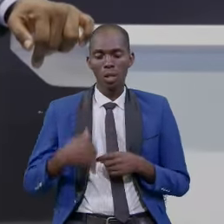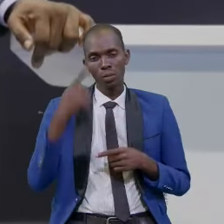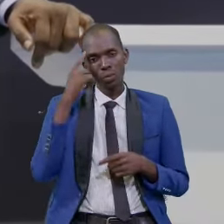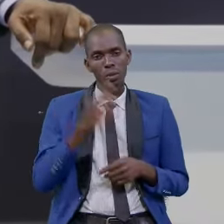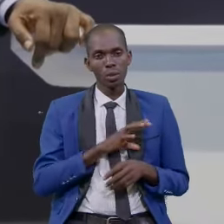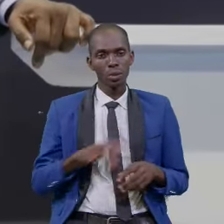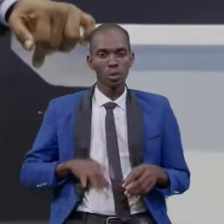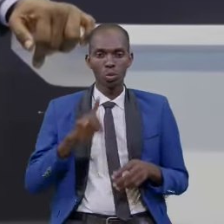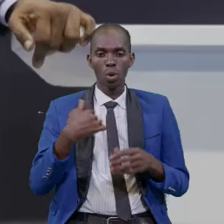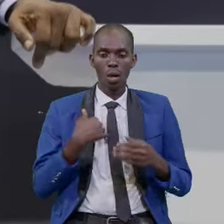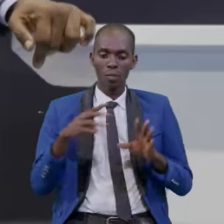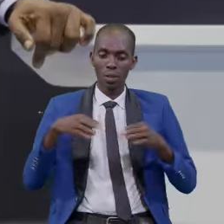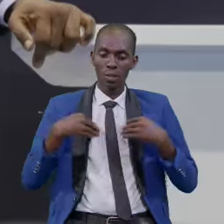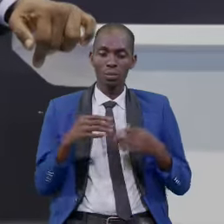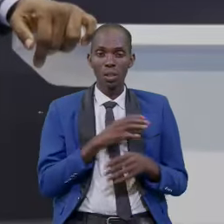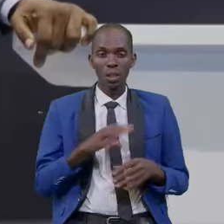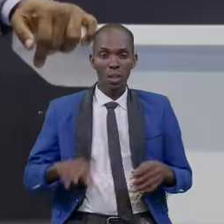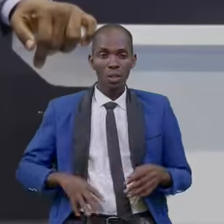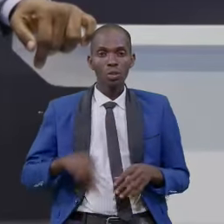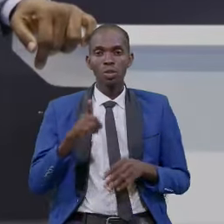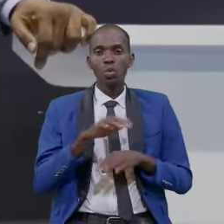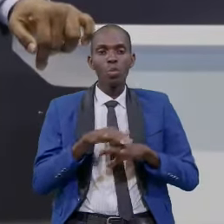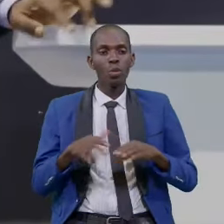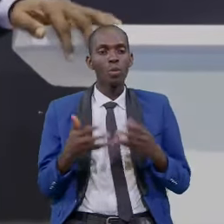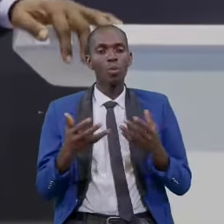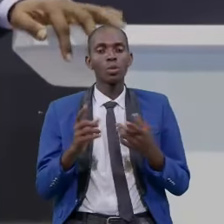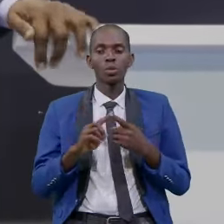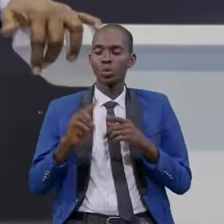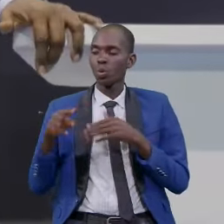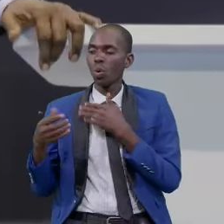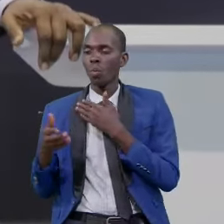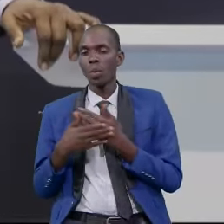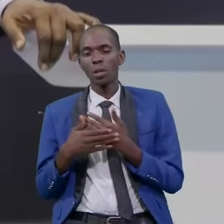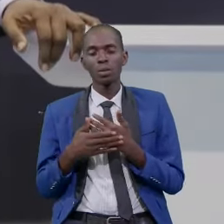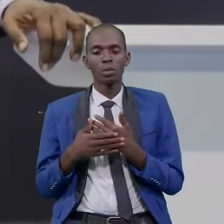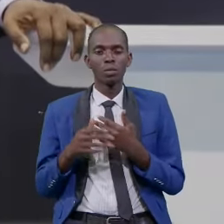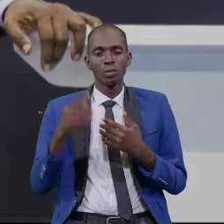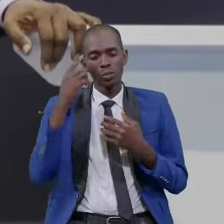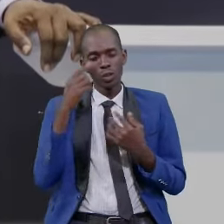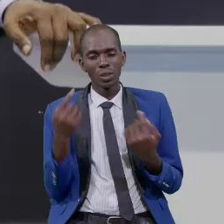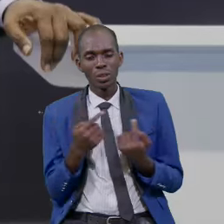Christ. And you don't want to go back to sin or Satan or